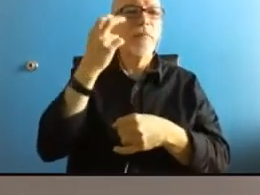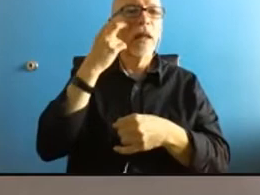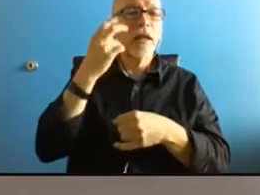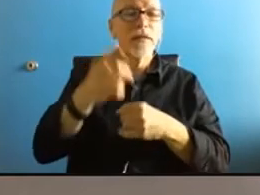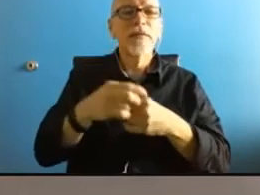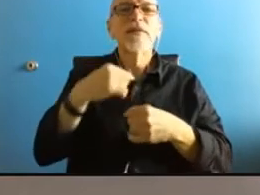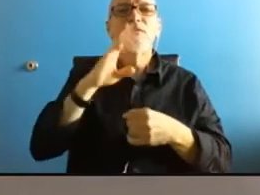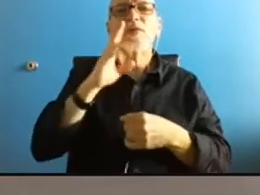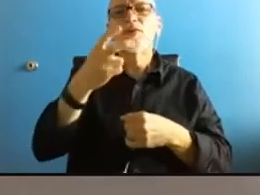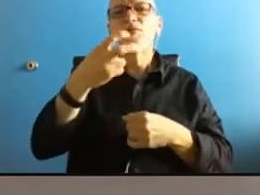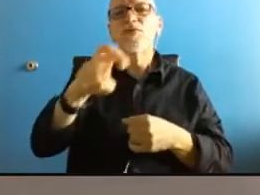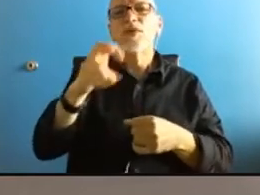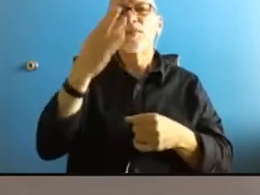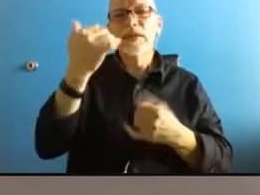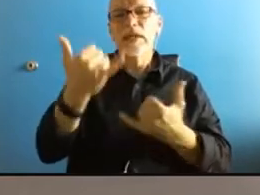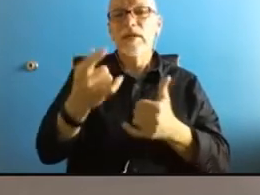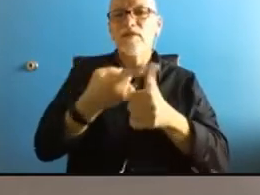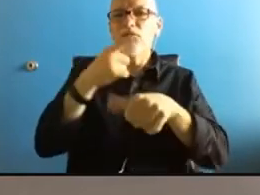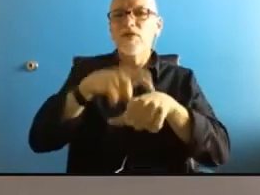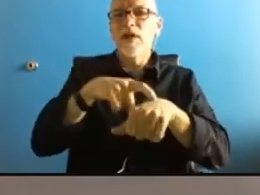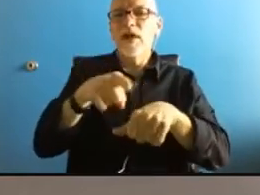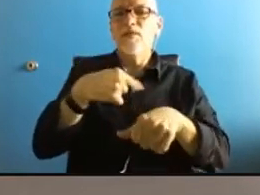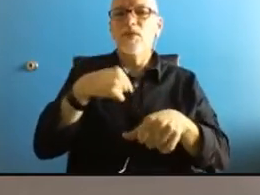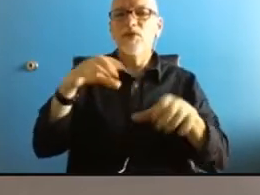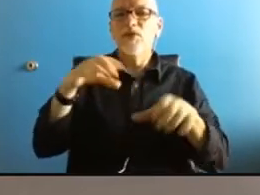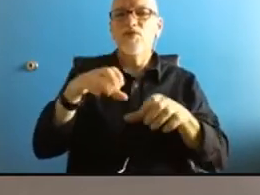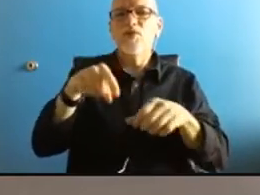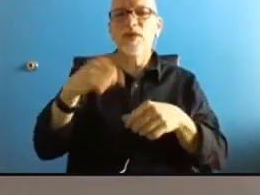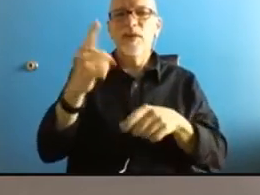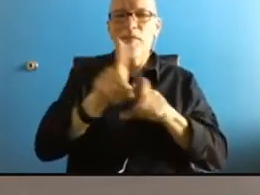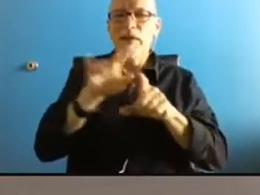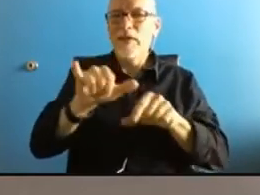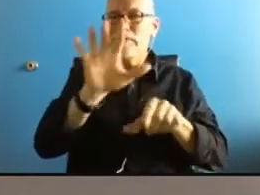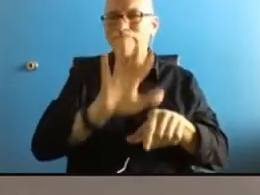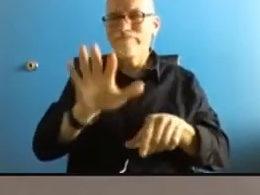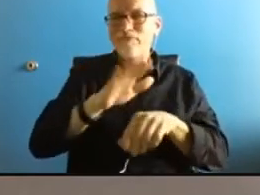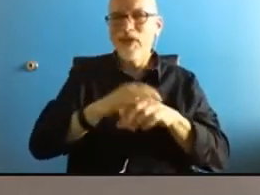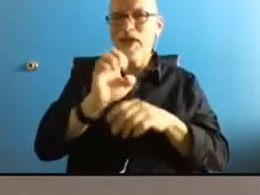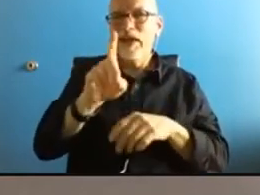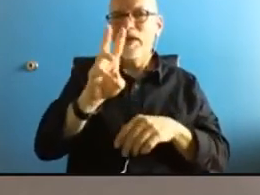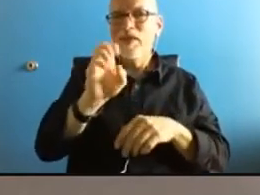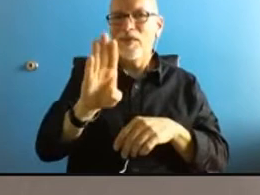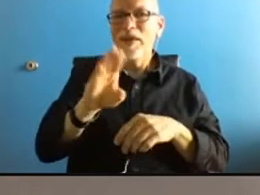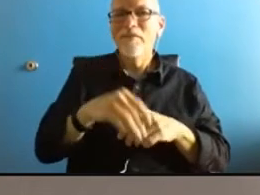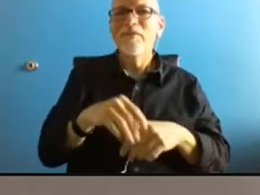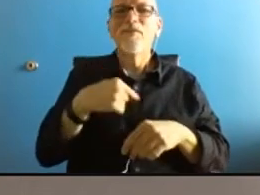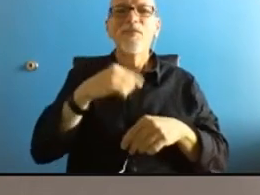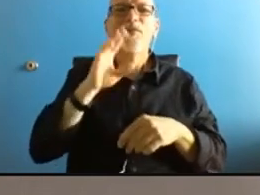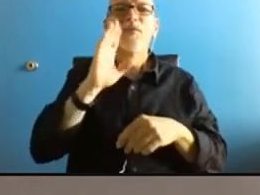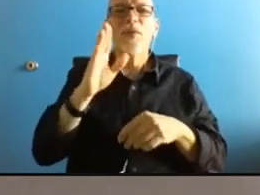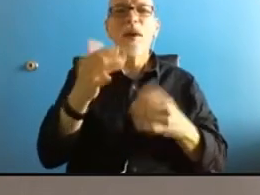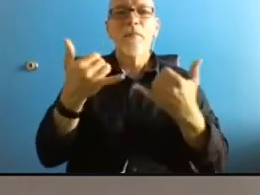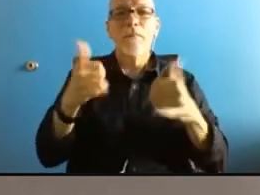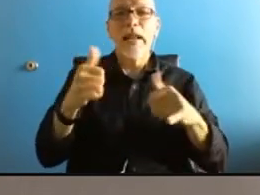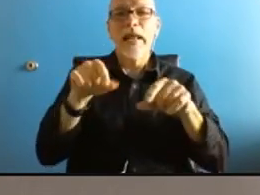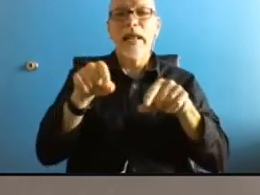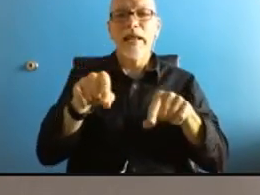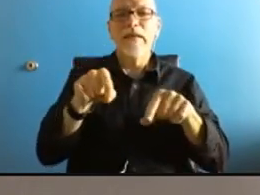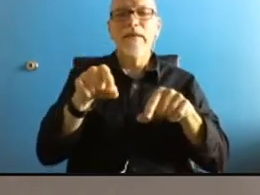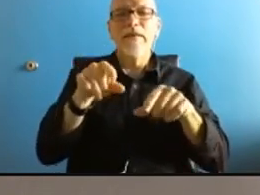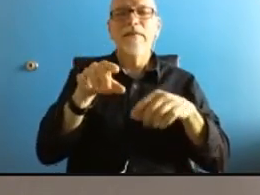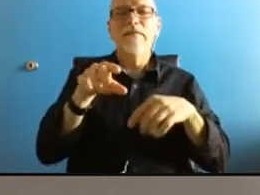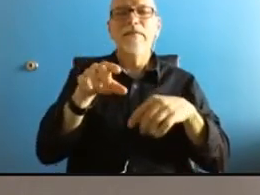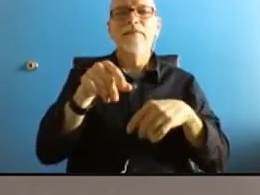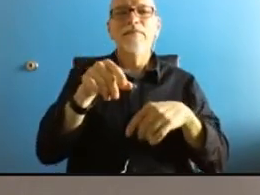switch over because this is the first time that we're doing something like this on EdWeb, where we are going to be playing